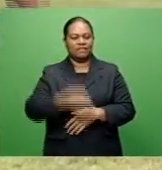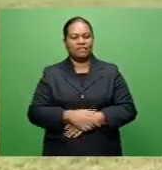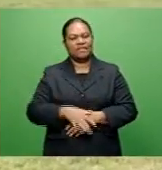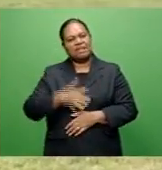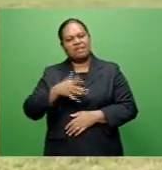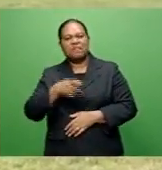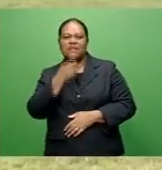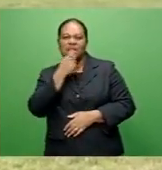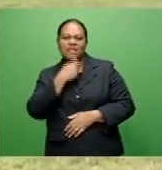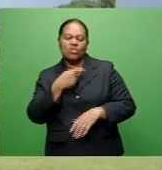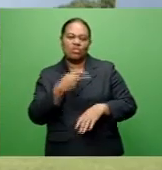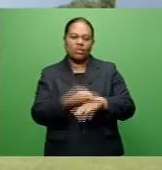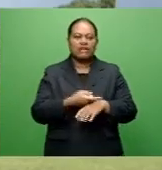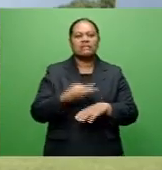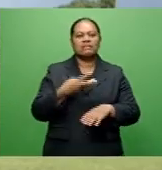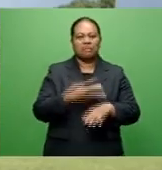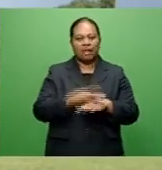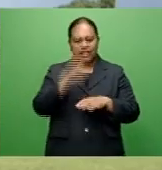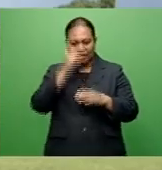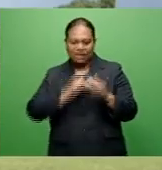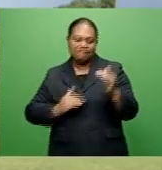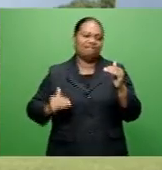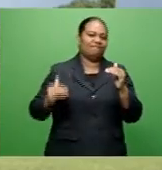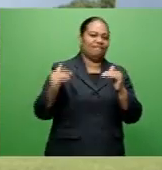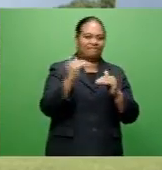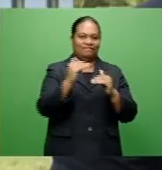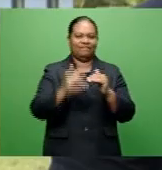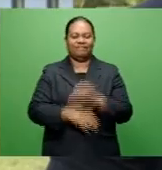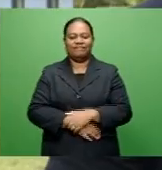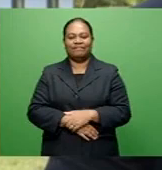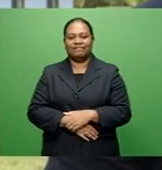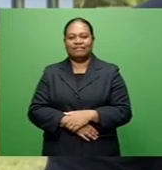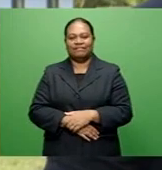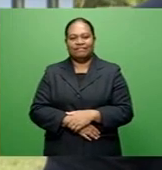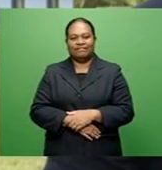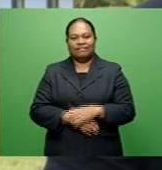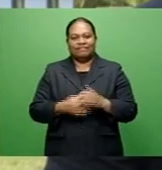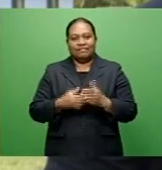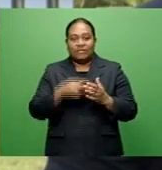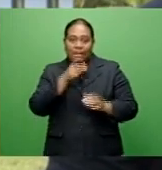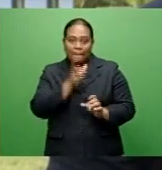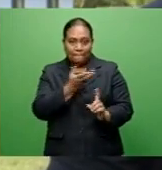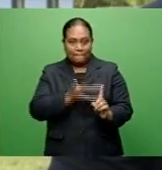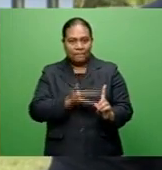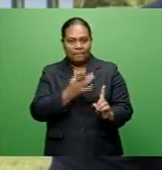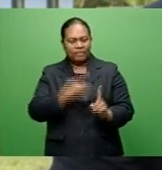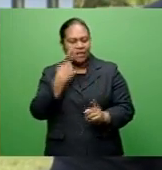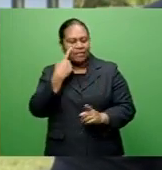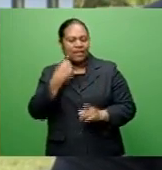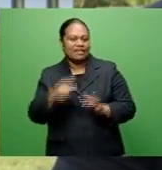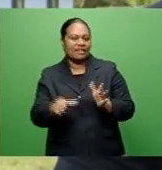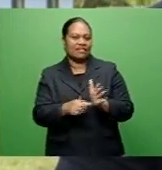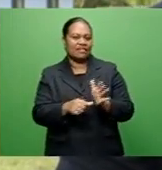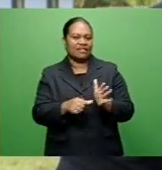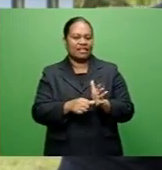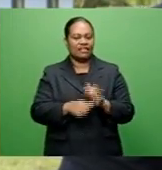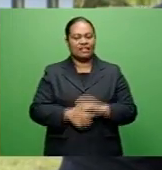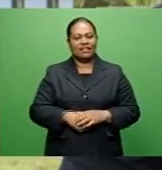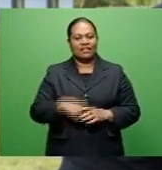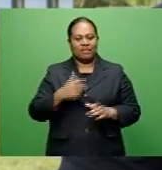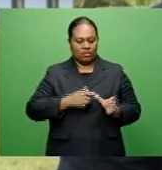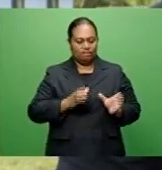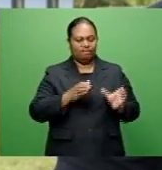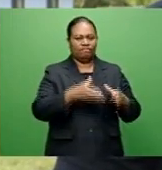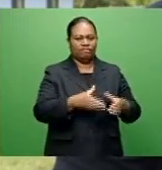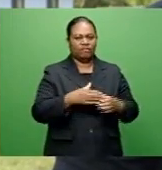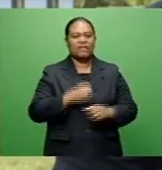more months, he'll pick up with the standard and the level of sevens. The young Cavaliers team will find it tough in their pool because they have